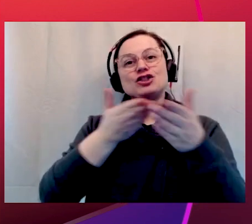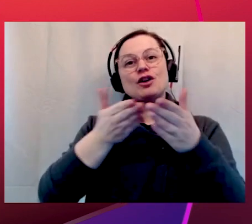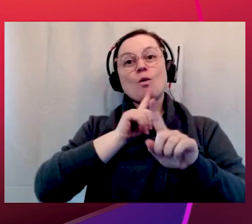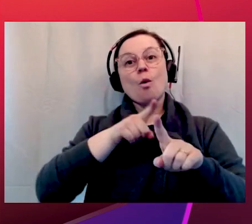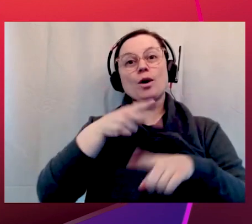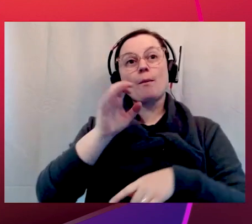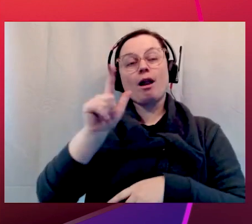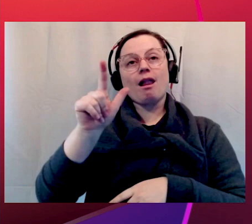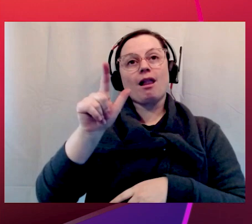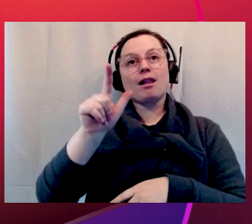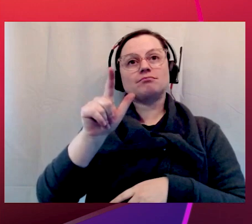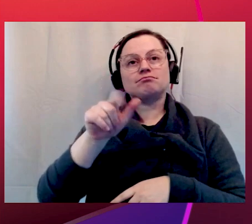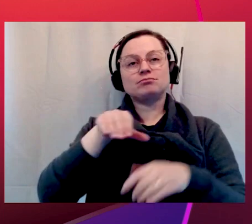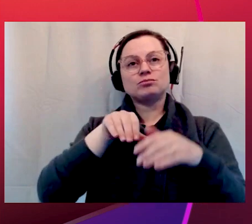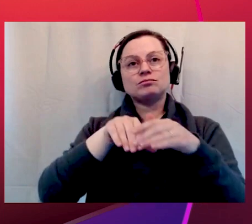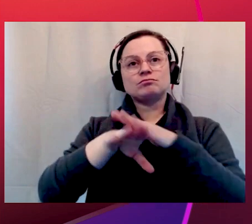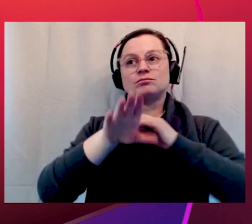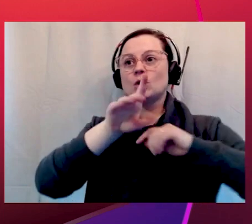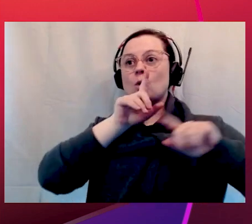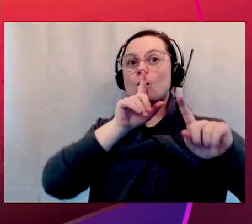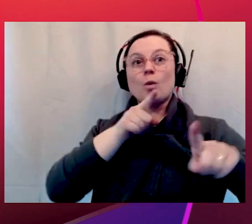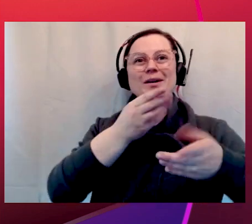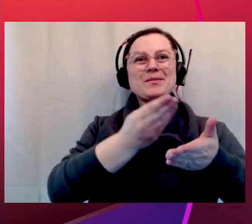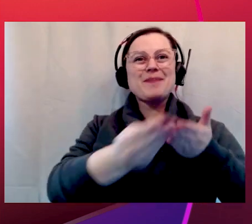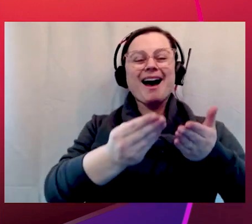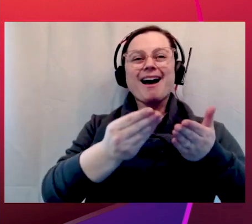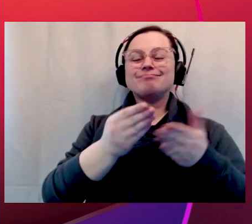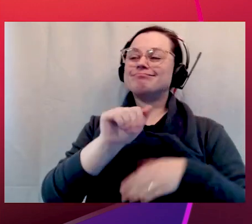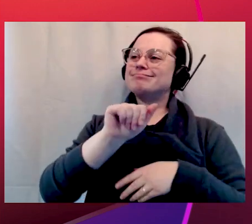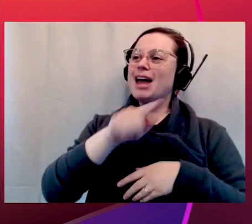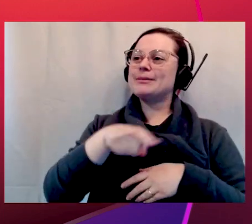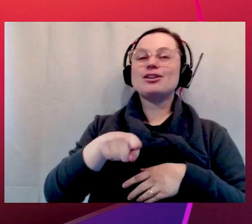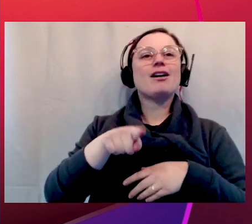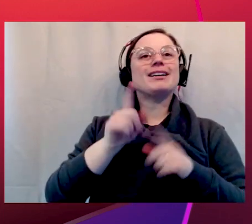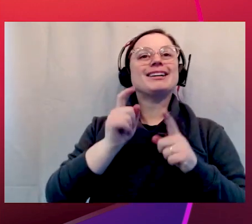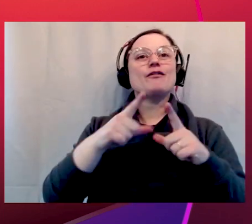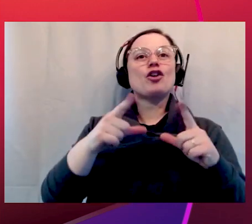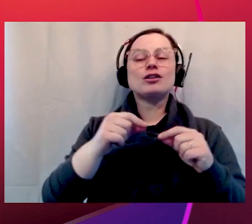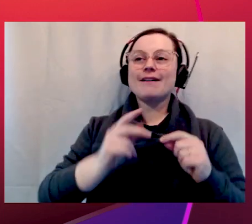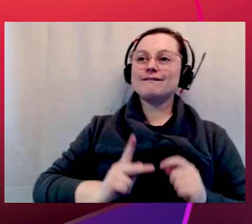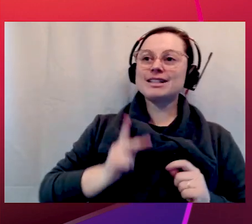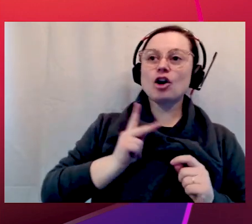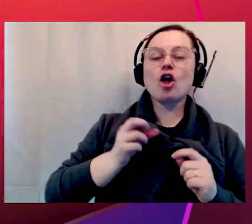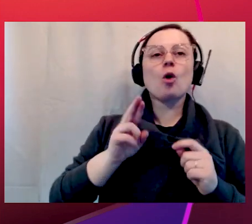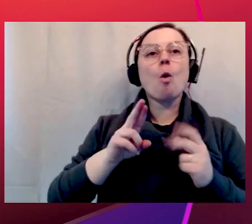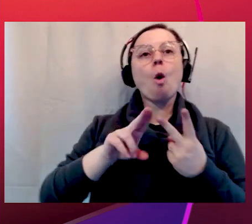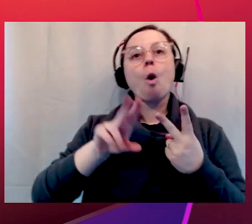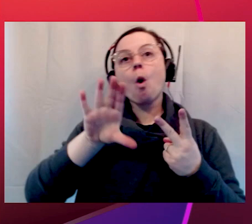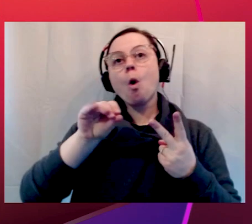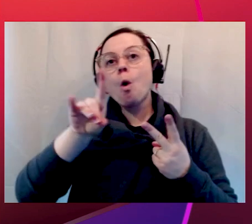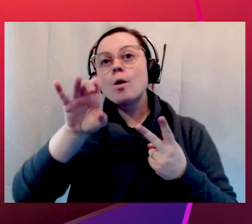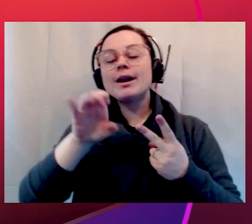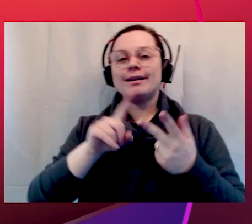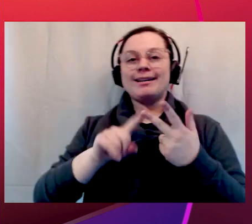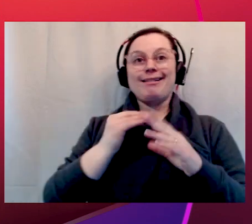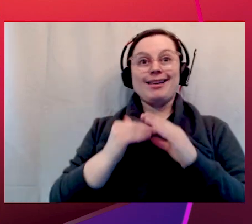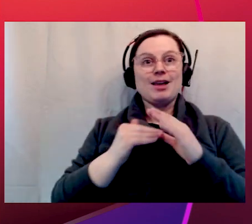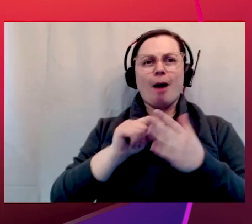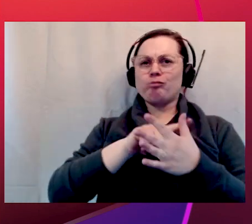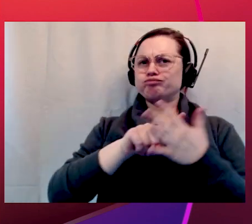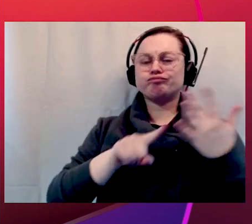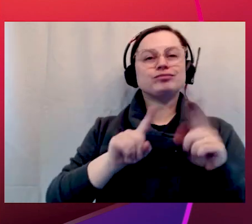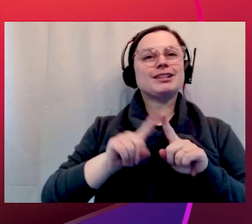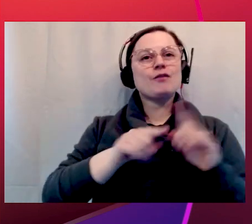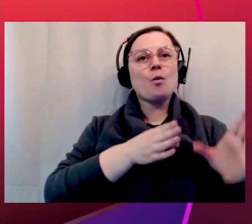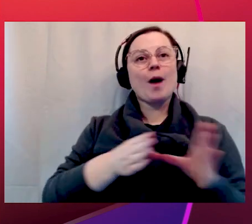right in and make your purchase for Amazon gift cards. So whether it's physical gift cards, gift card codes, email fulfillment, you can do it right from there from the self-service